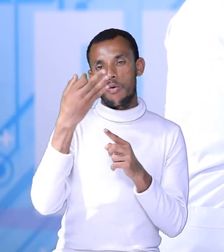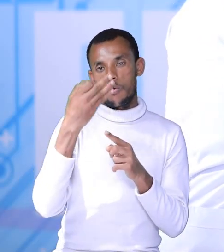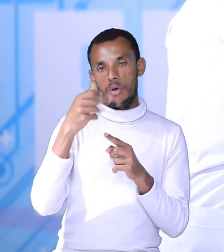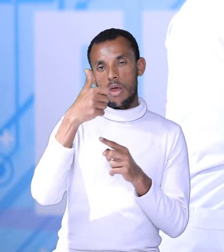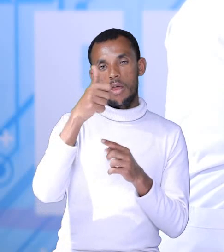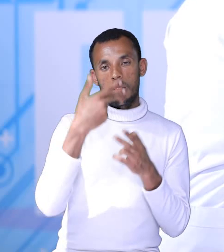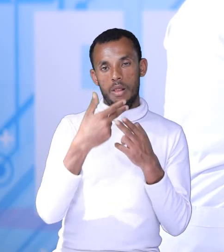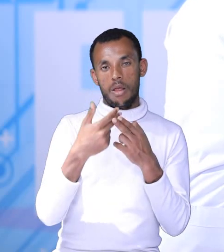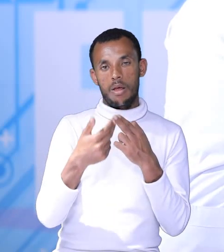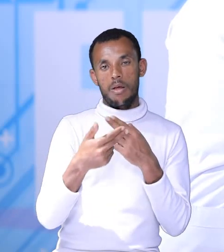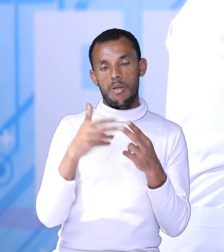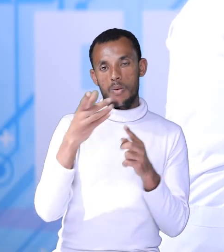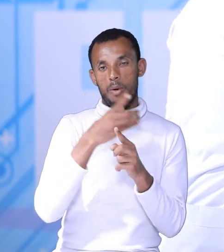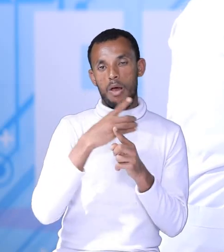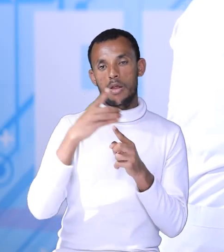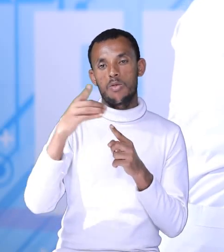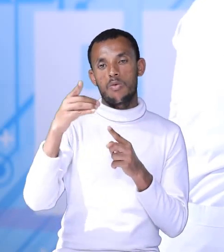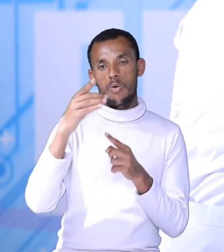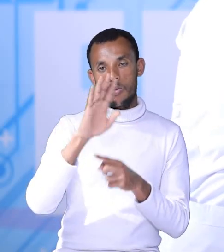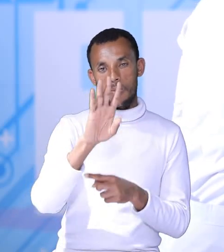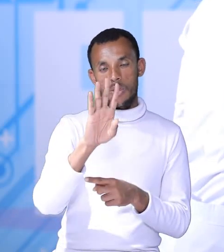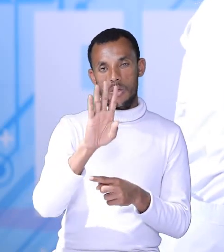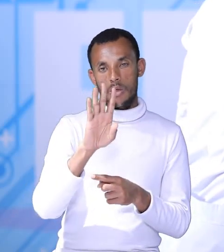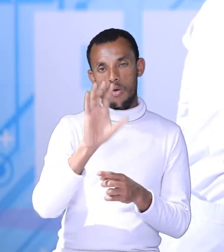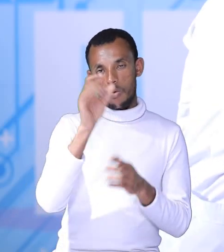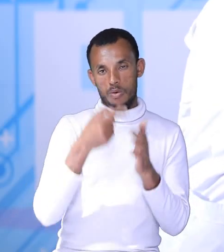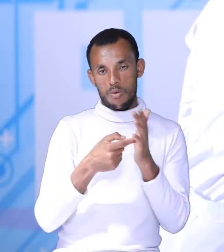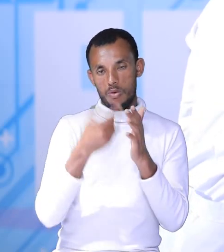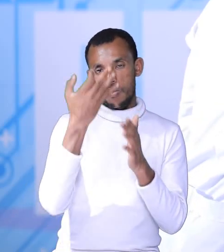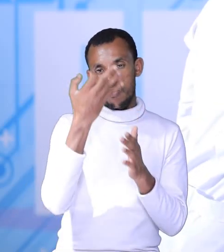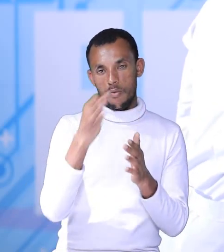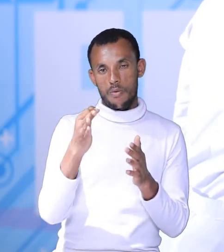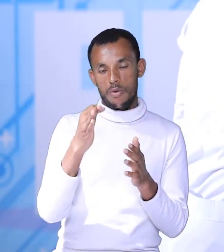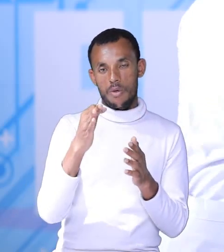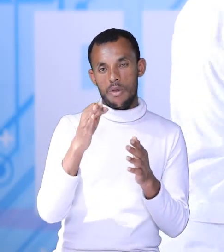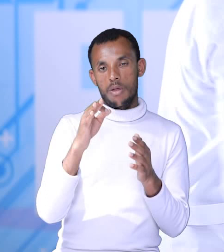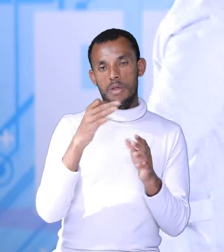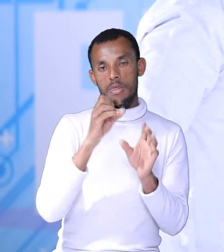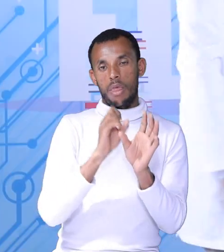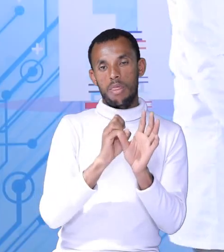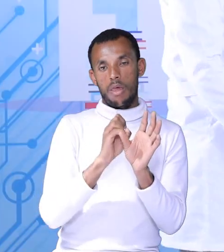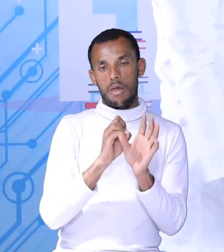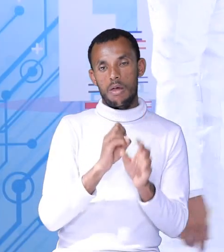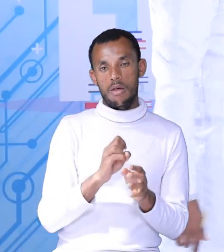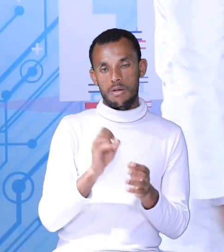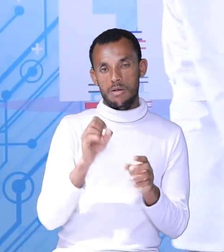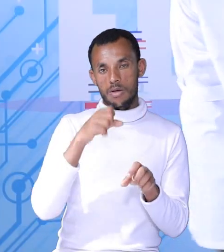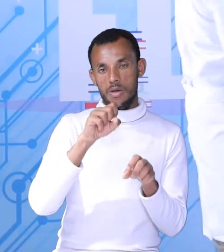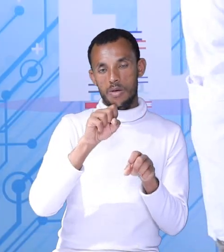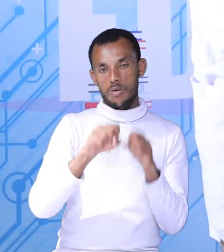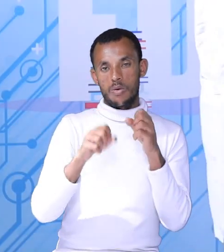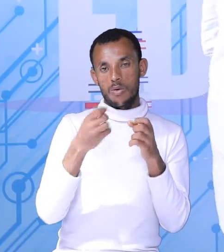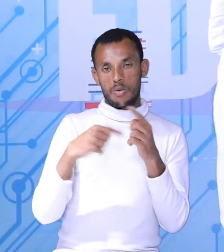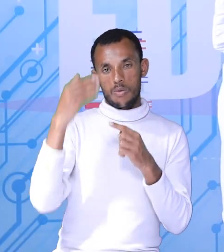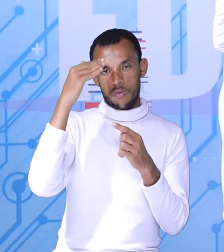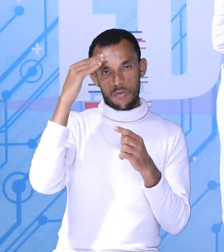times magnitude of b cosine of theta. You know this. So to